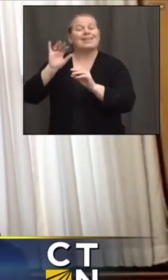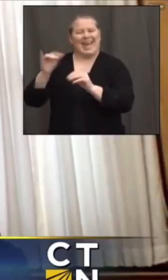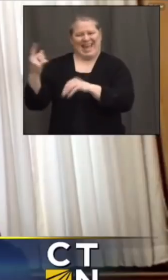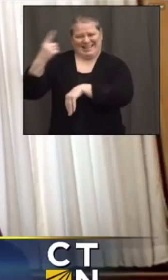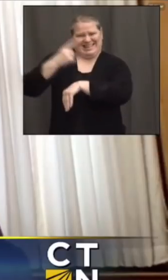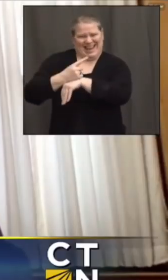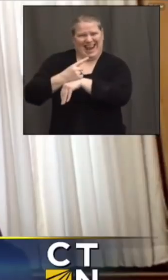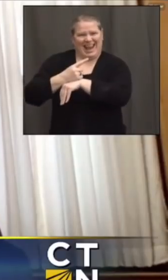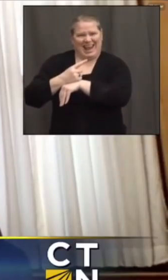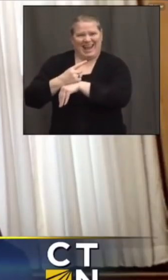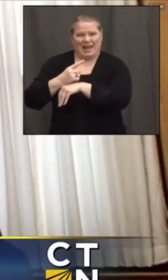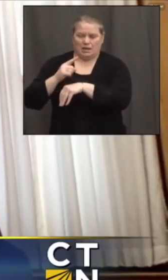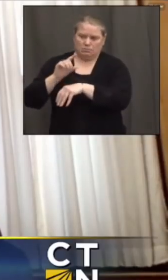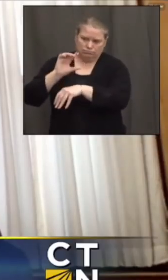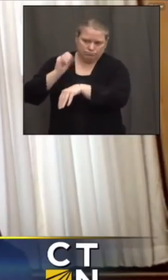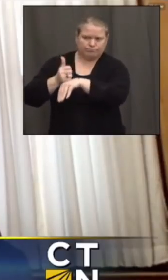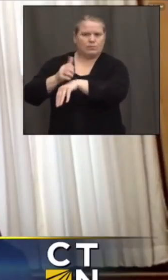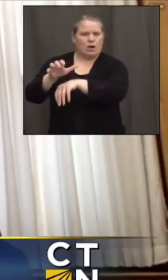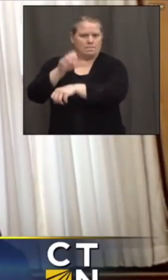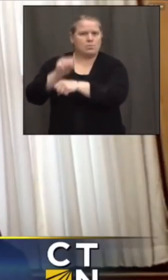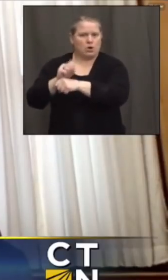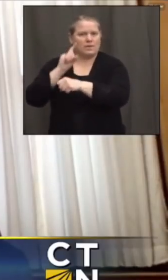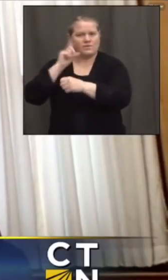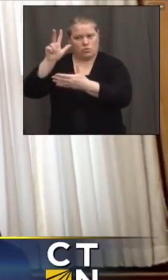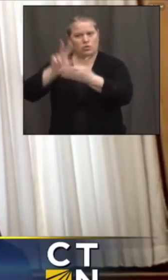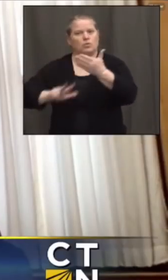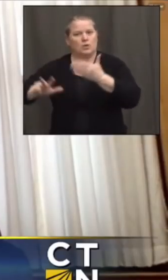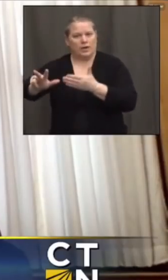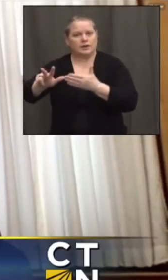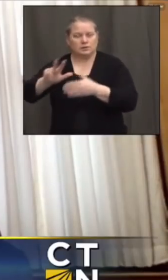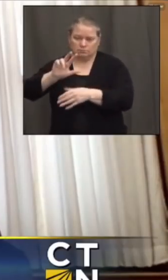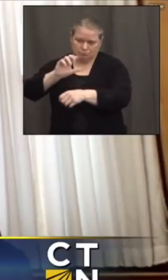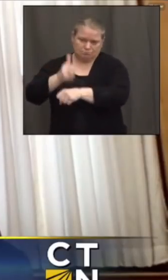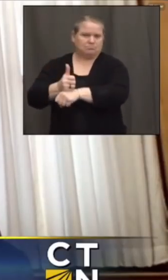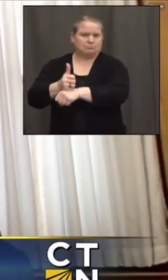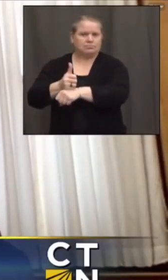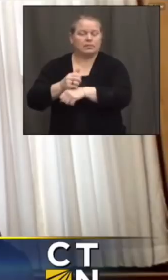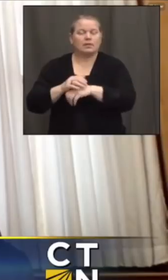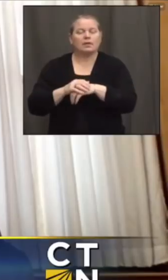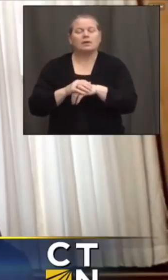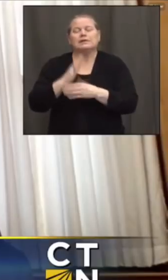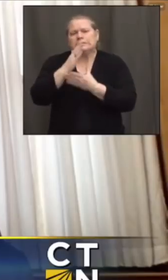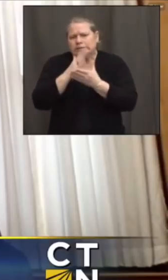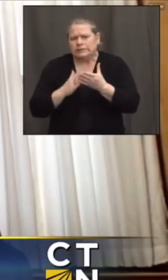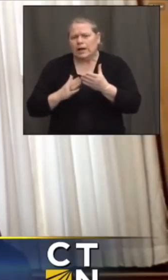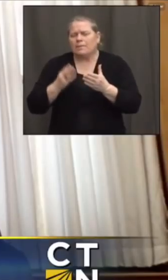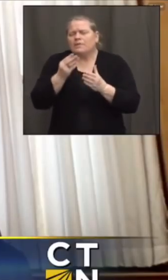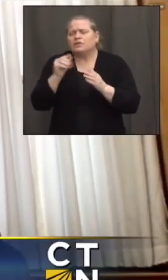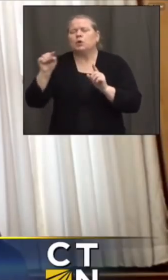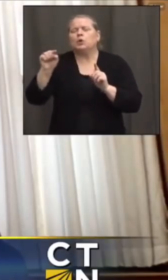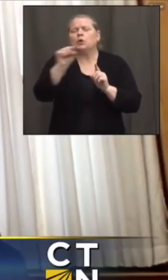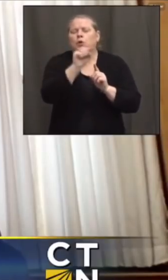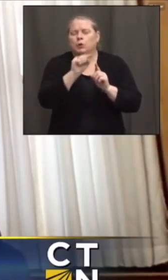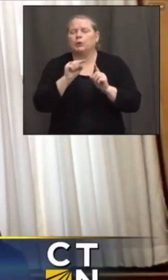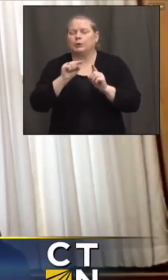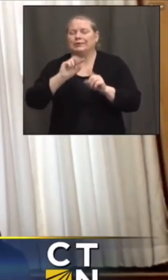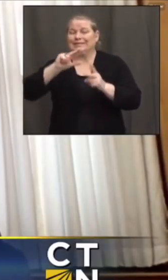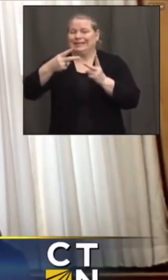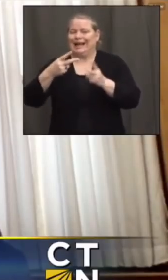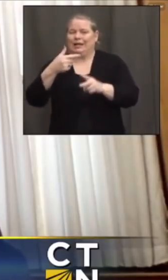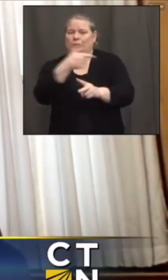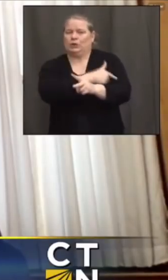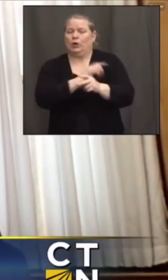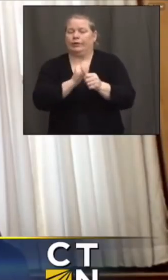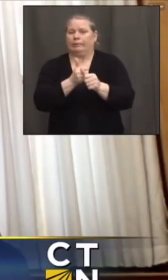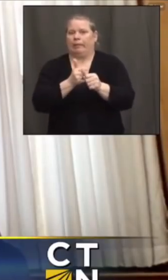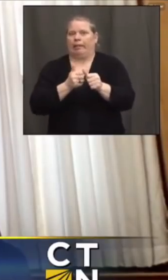actually doing that. We're aware of a small number who have fallen behind on second doses, and our DPH team is working with them on strategies